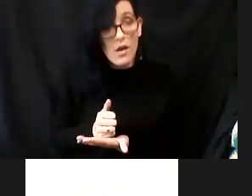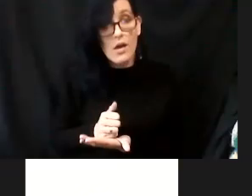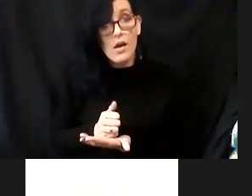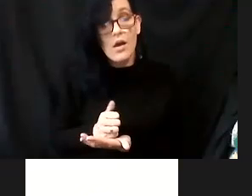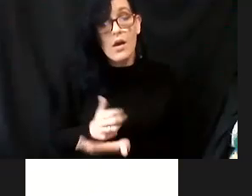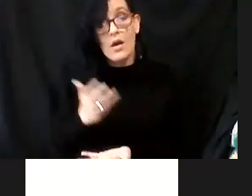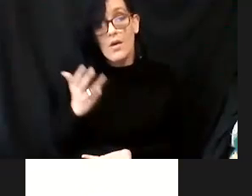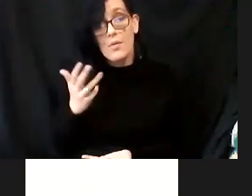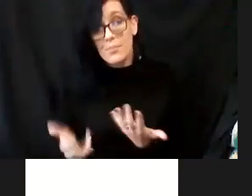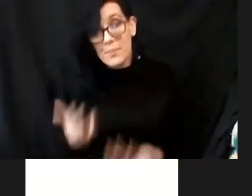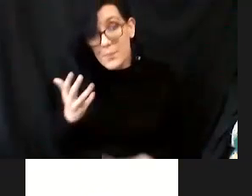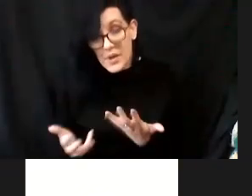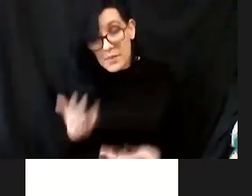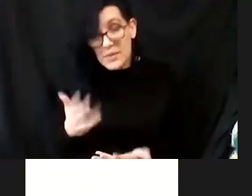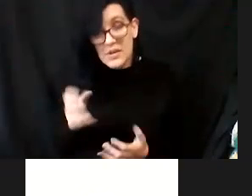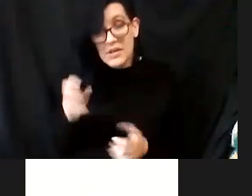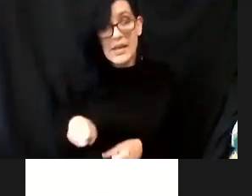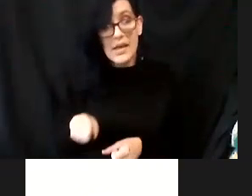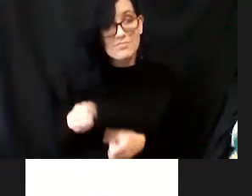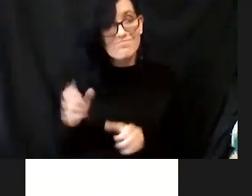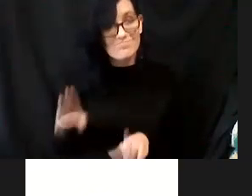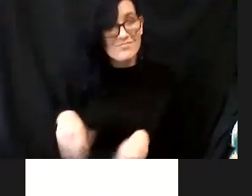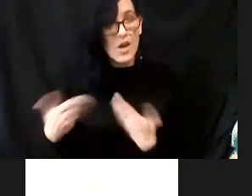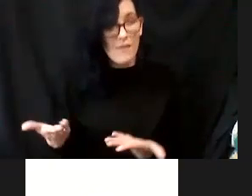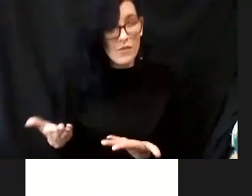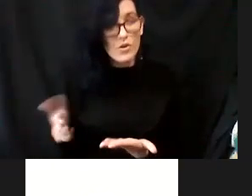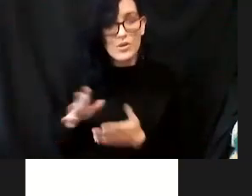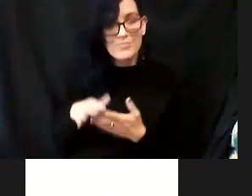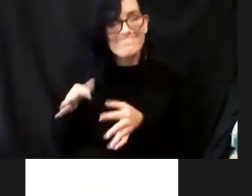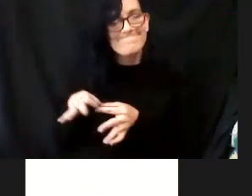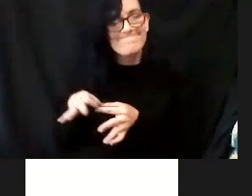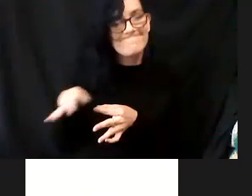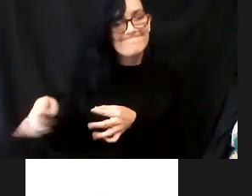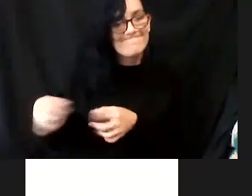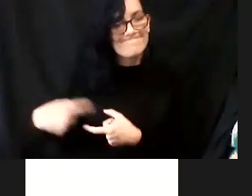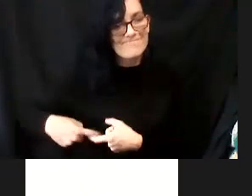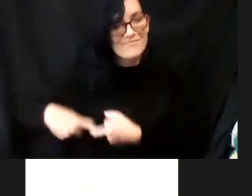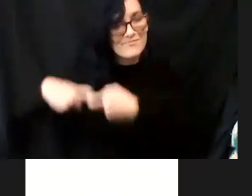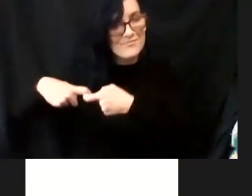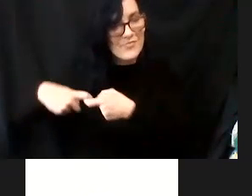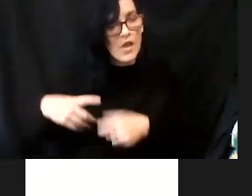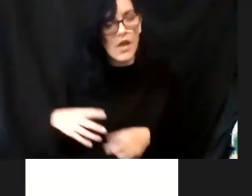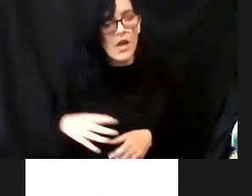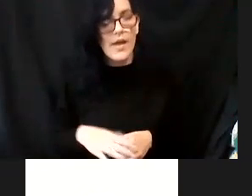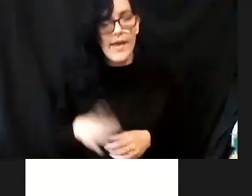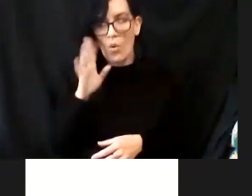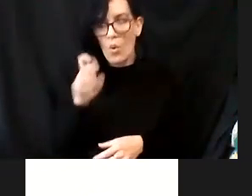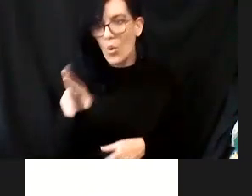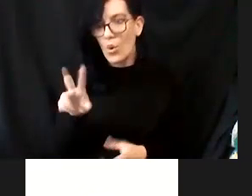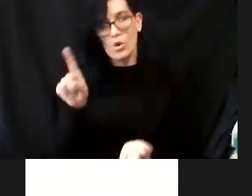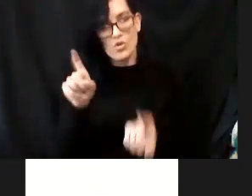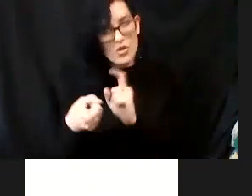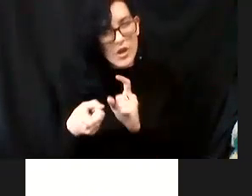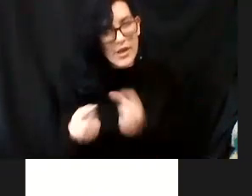able to offer you forbearance, a little bit of a break, or modify your payment plan, but it's just unfortunate there are